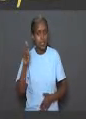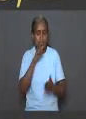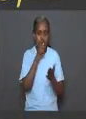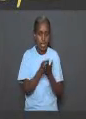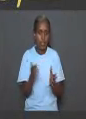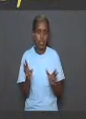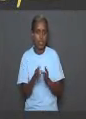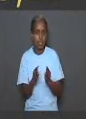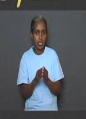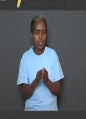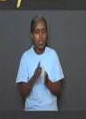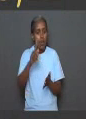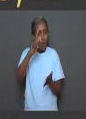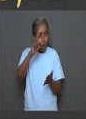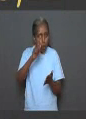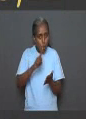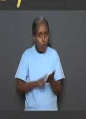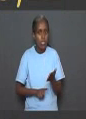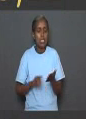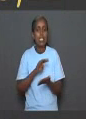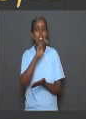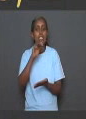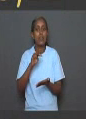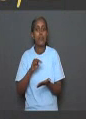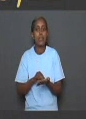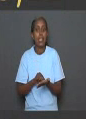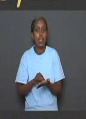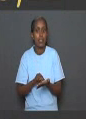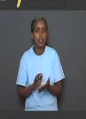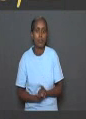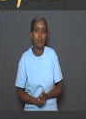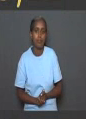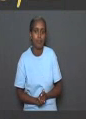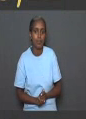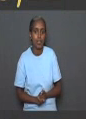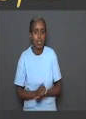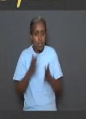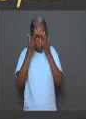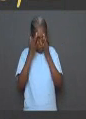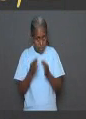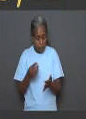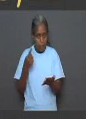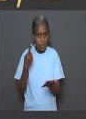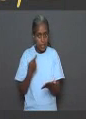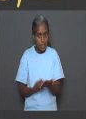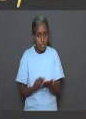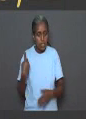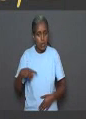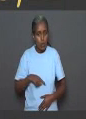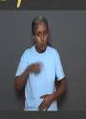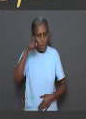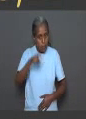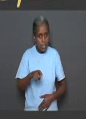set, what is the median? To determine this, we must